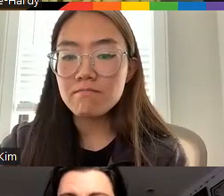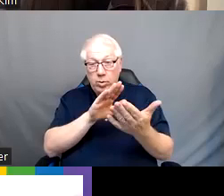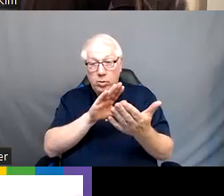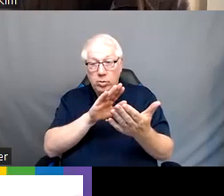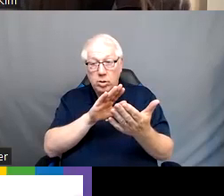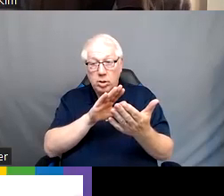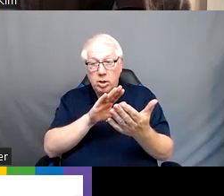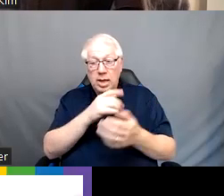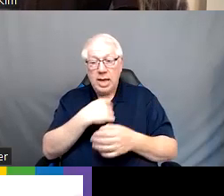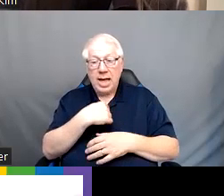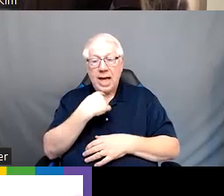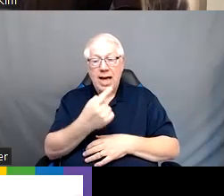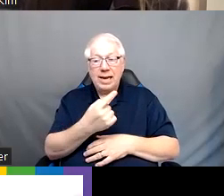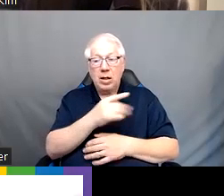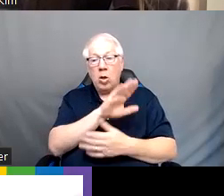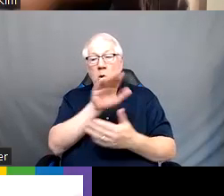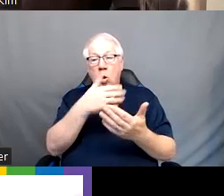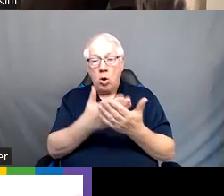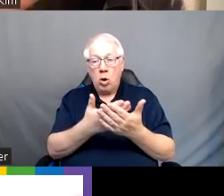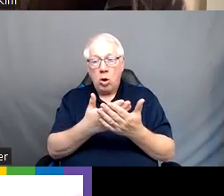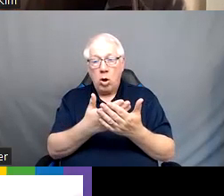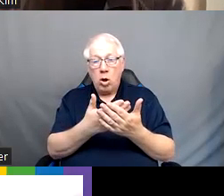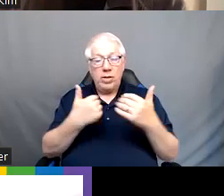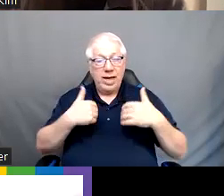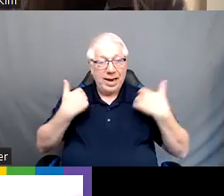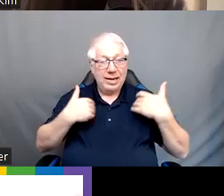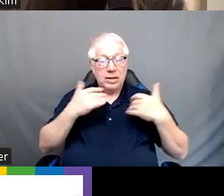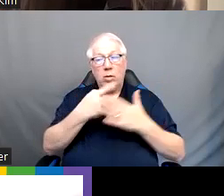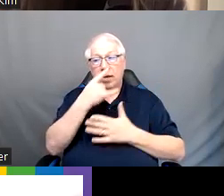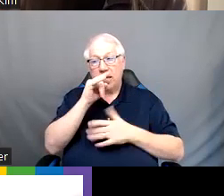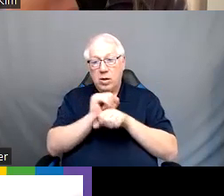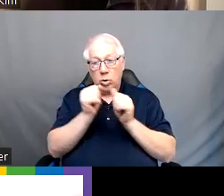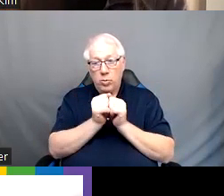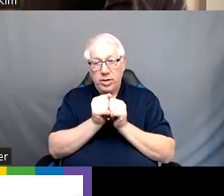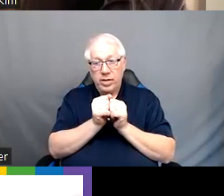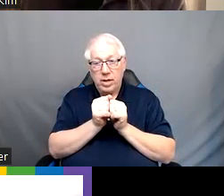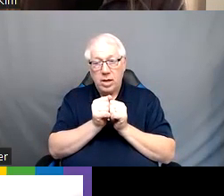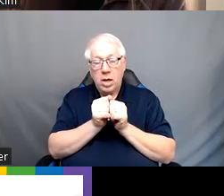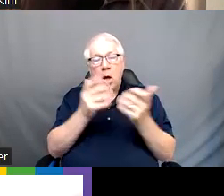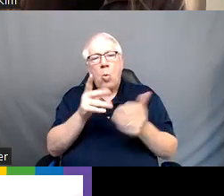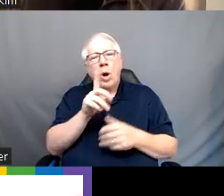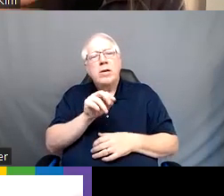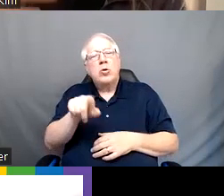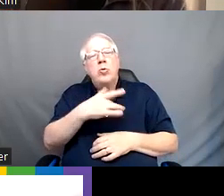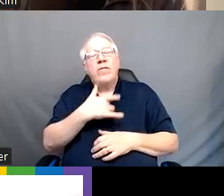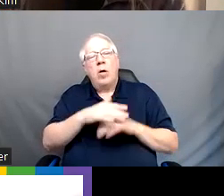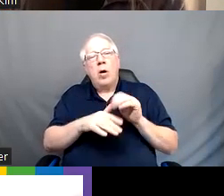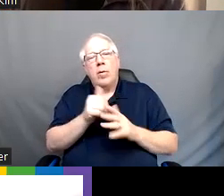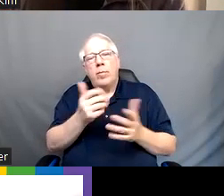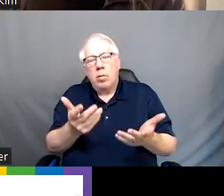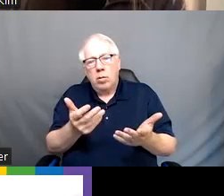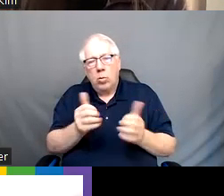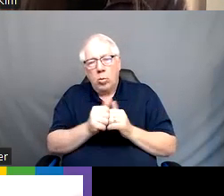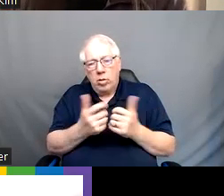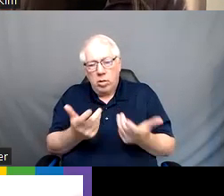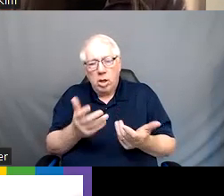I tell all the adolescents, all the kids that I work with, like, what do you feel comfortable with? Like, even if you